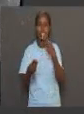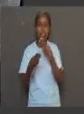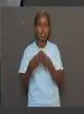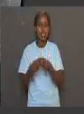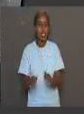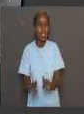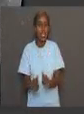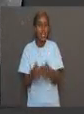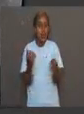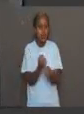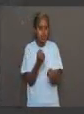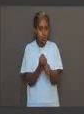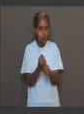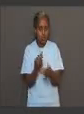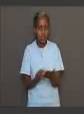how would we do it?